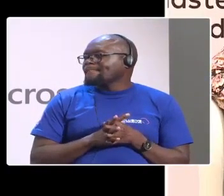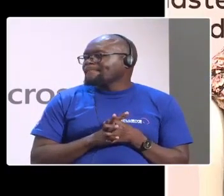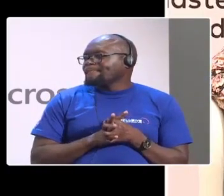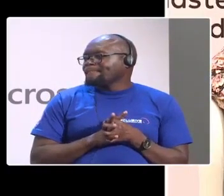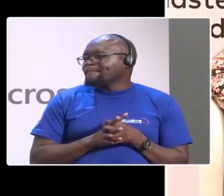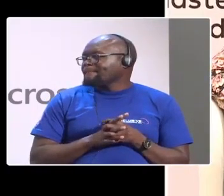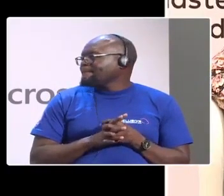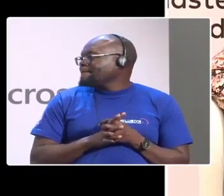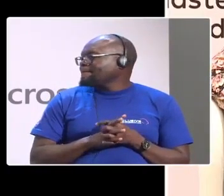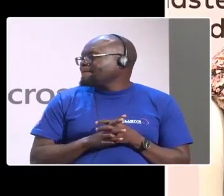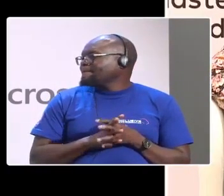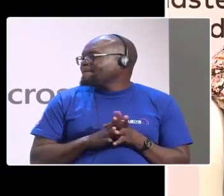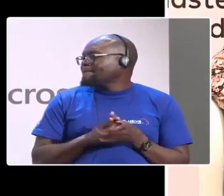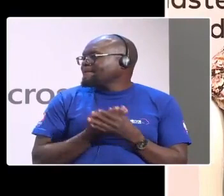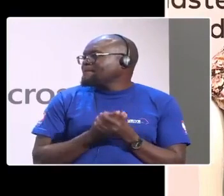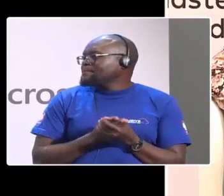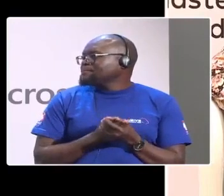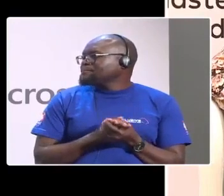We're making y'all work late. Look at this.